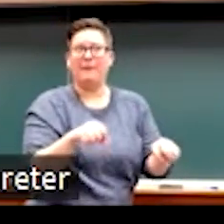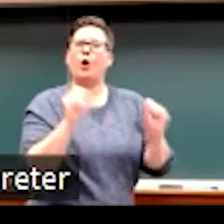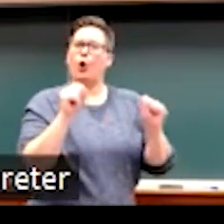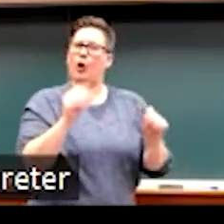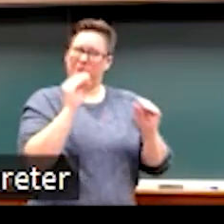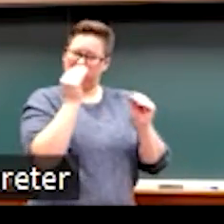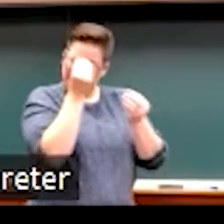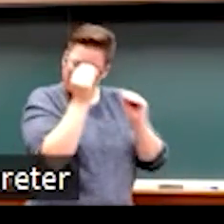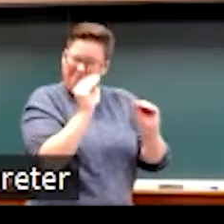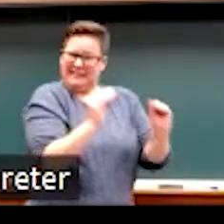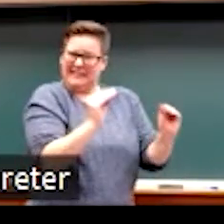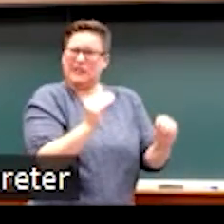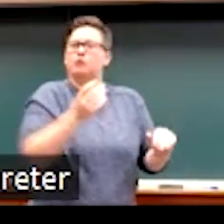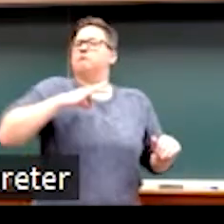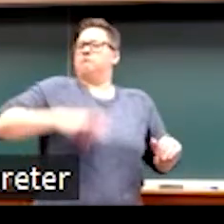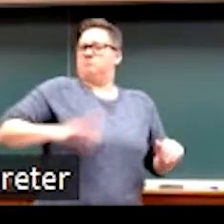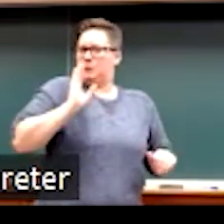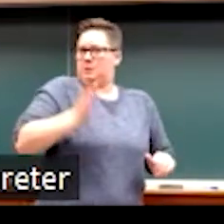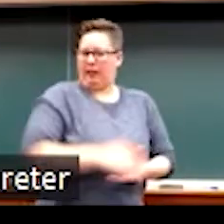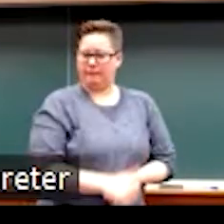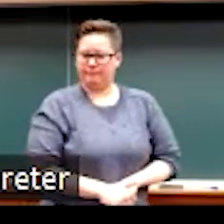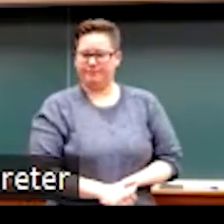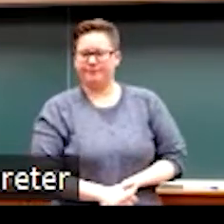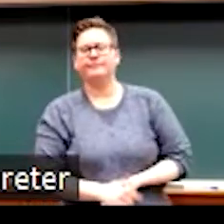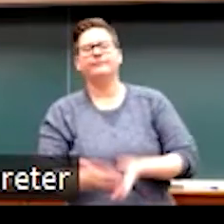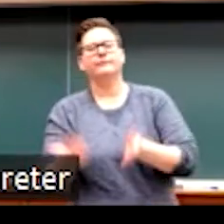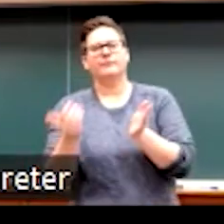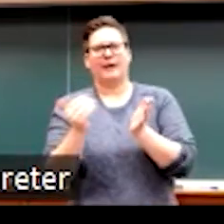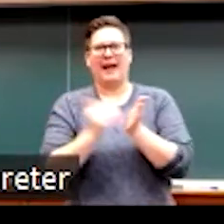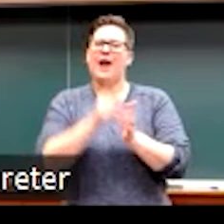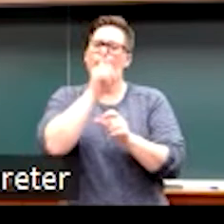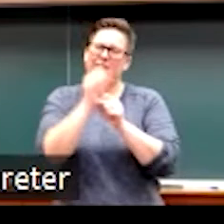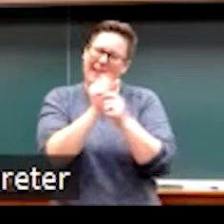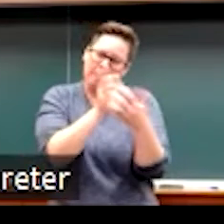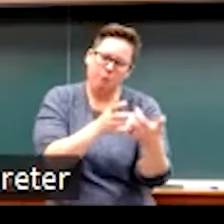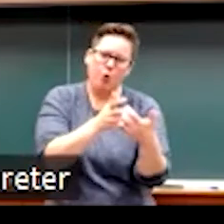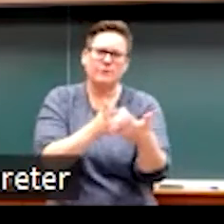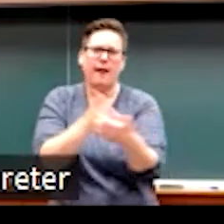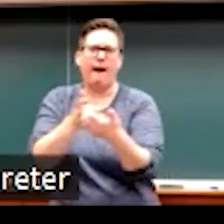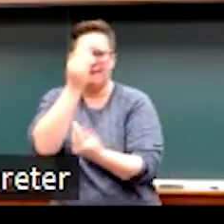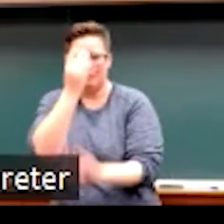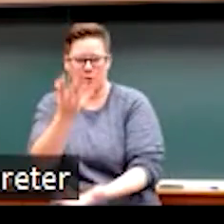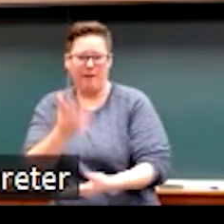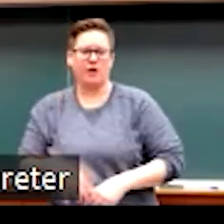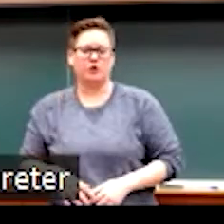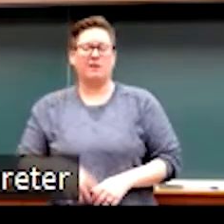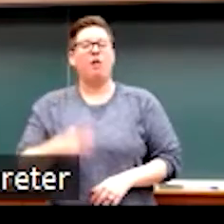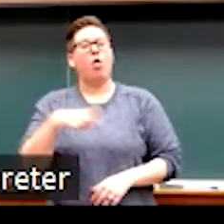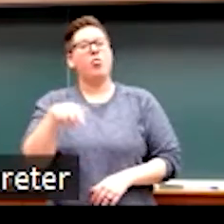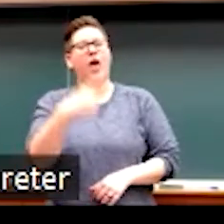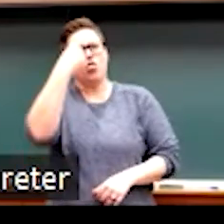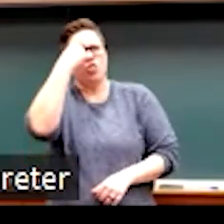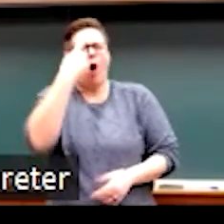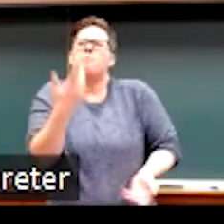benefit from information pertaining to that. So again, this personalized information, in this case, the participants said that they